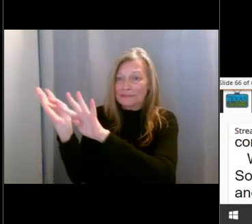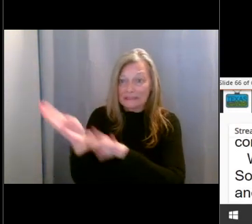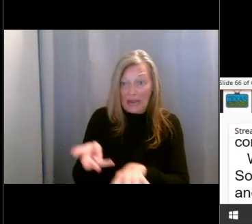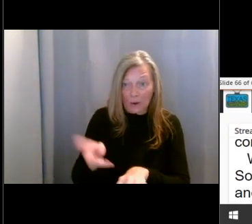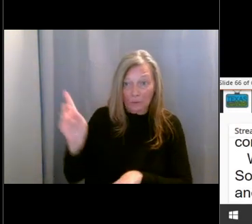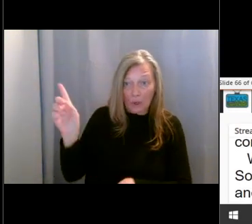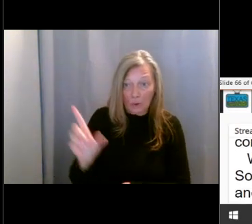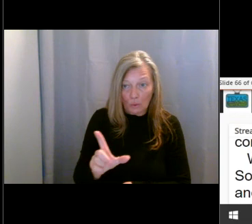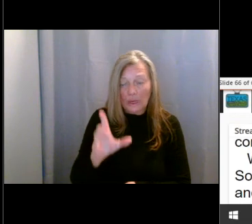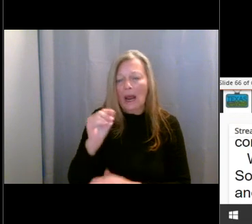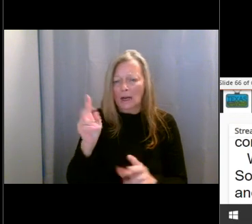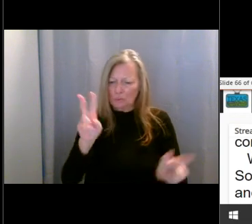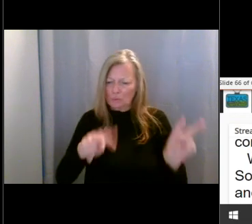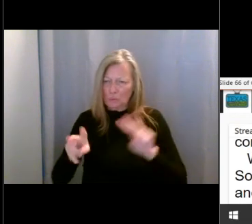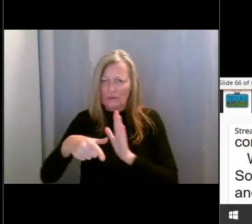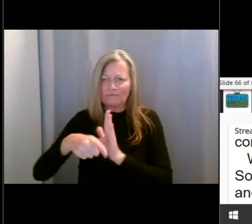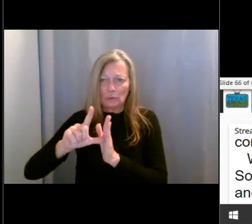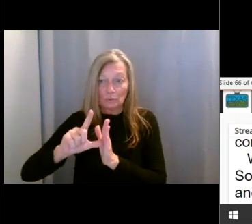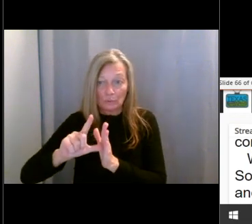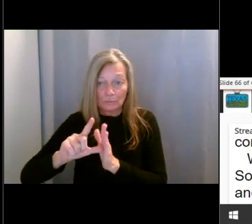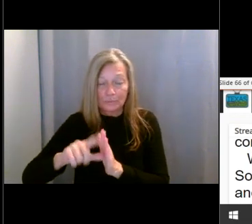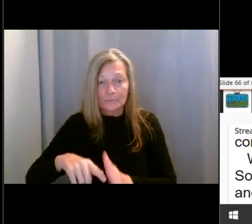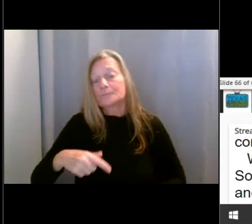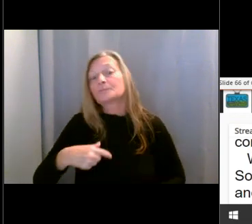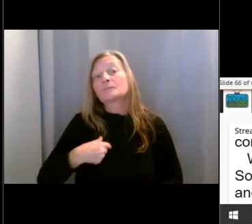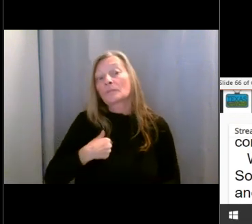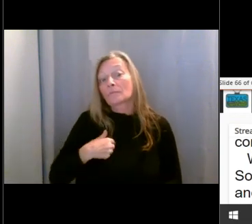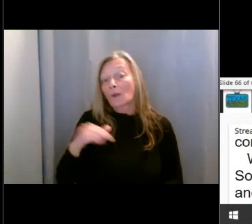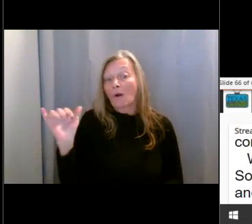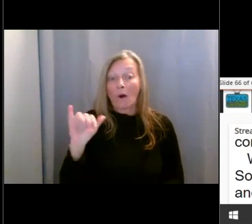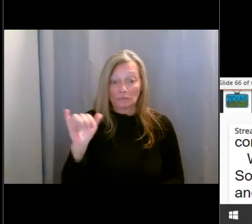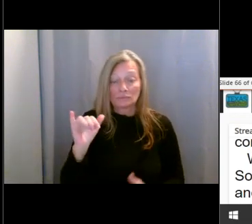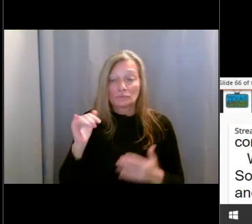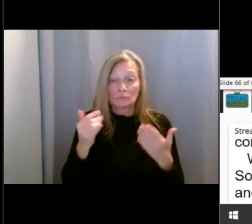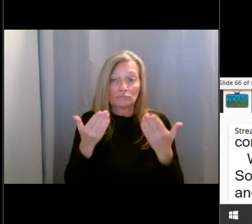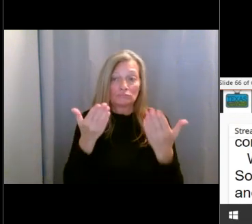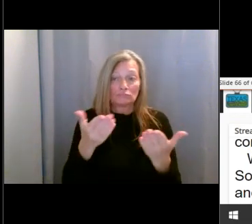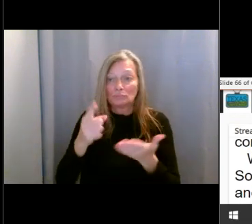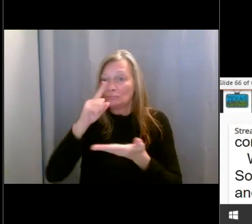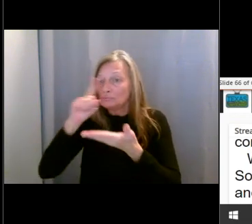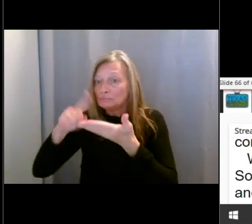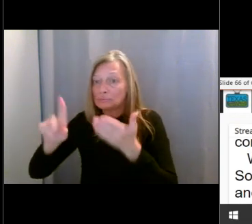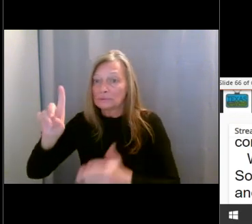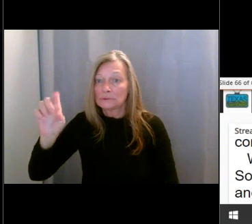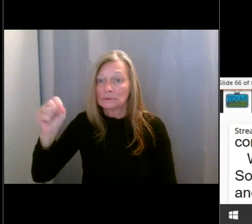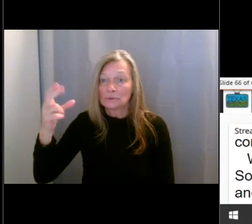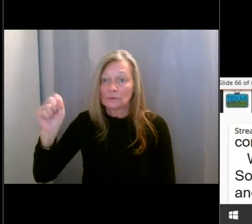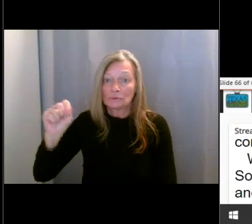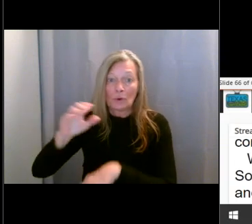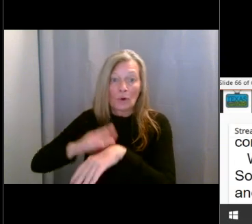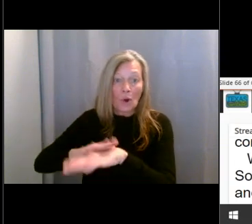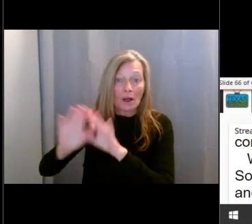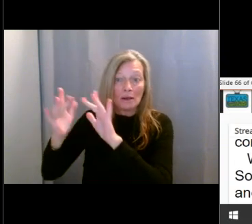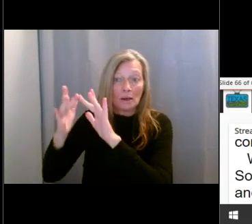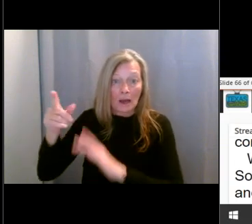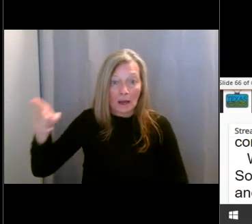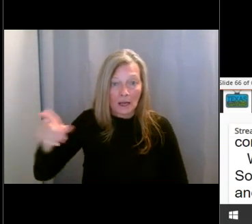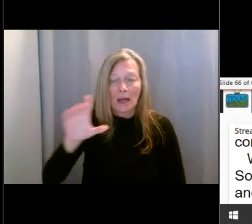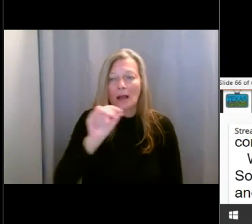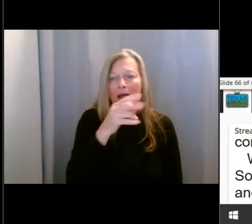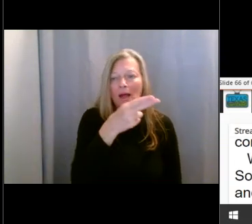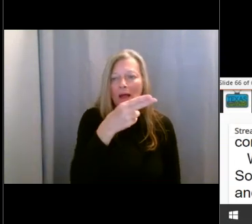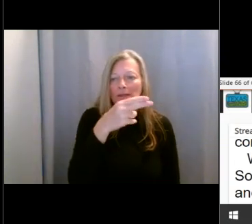guide. I would also check out Dishes Online, which is where our templates are, and the HHS Connection, which is